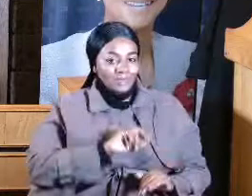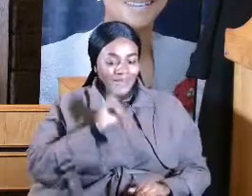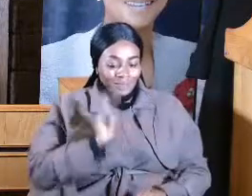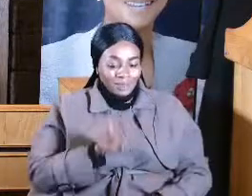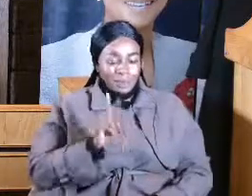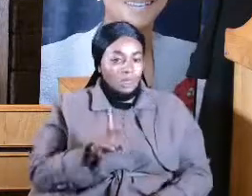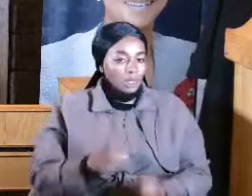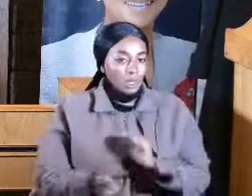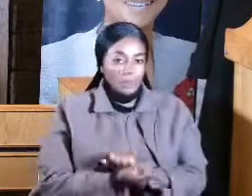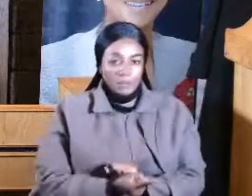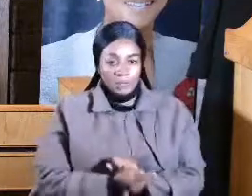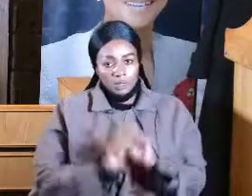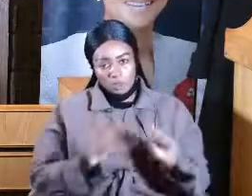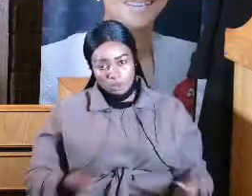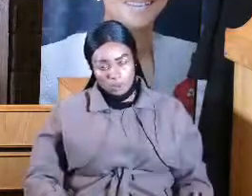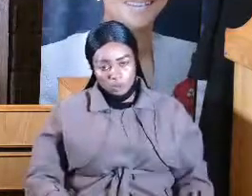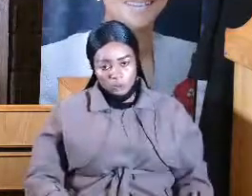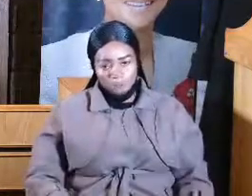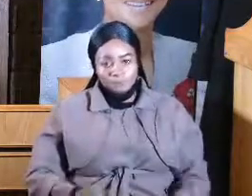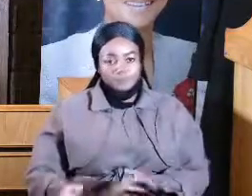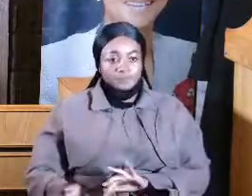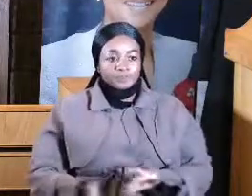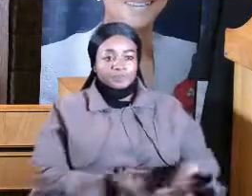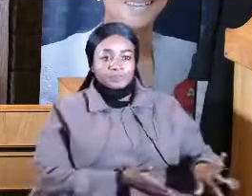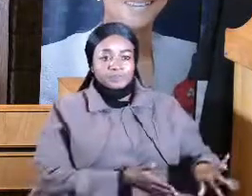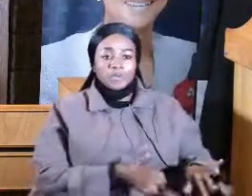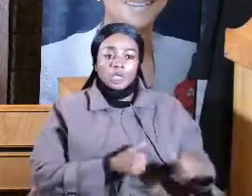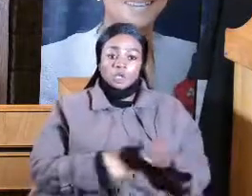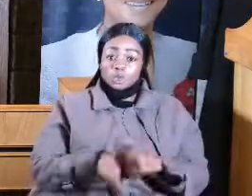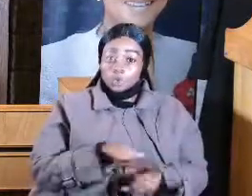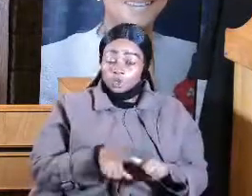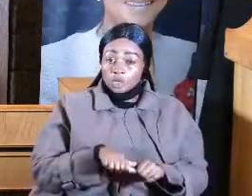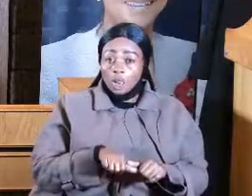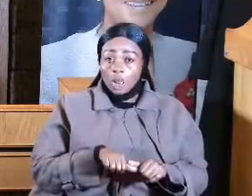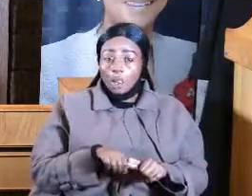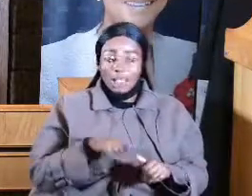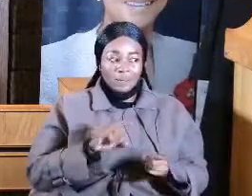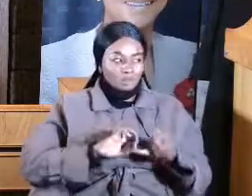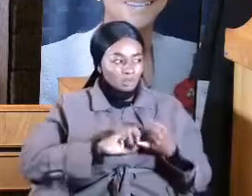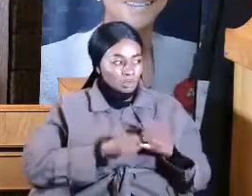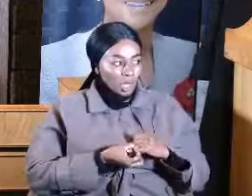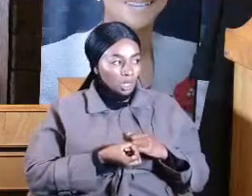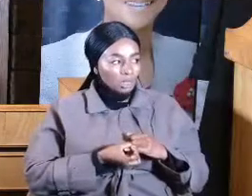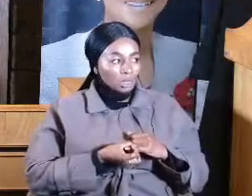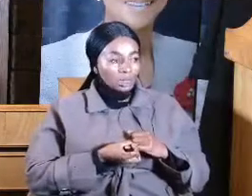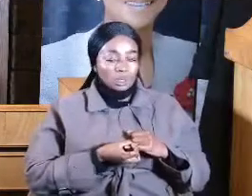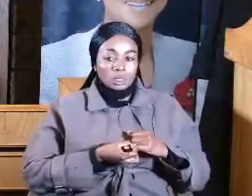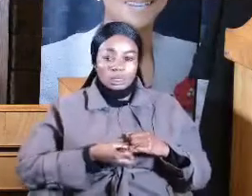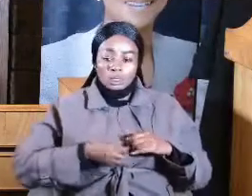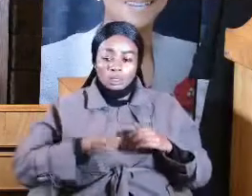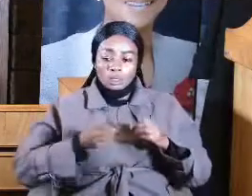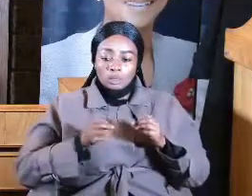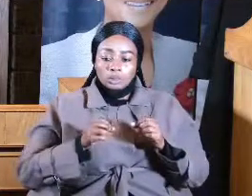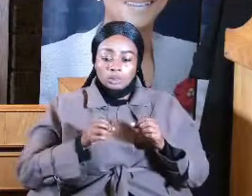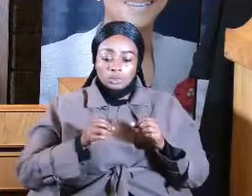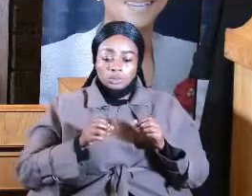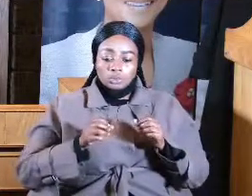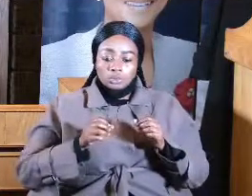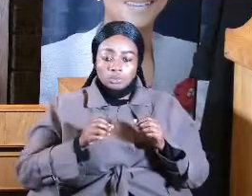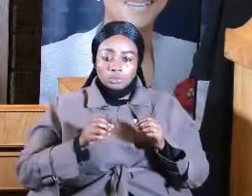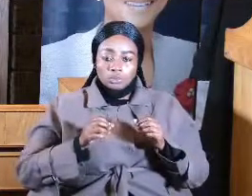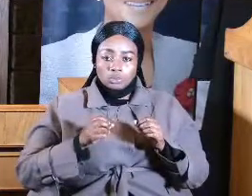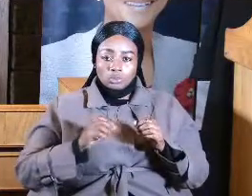itself. Socioeconomic emancipation. I'm trying to align myself, program director, to the theme that I was given. When you talk